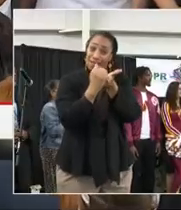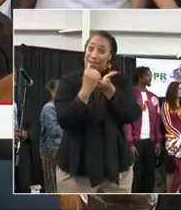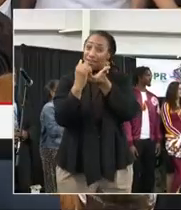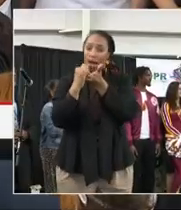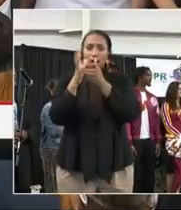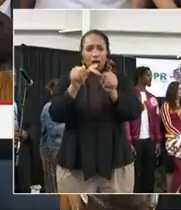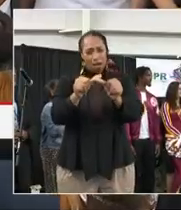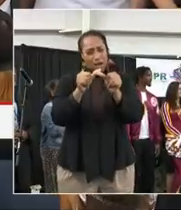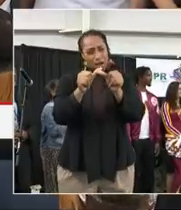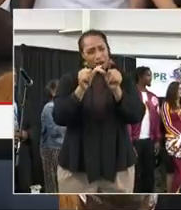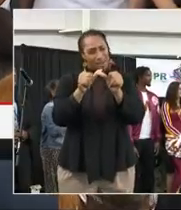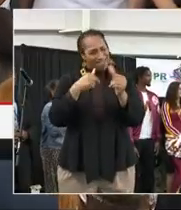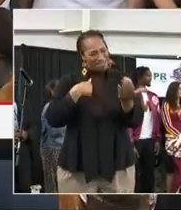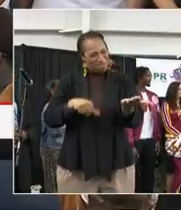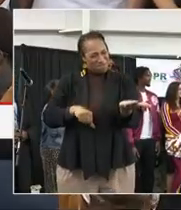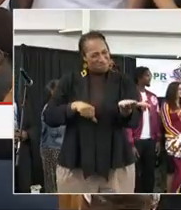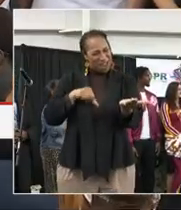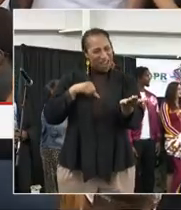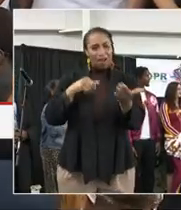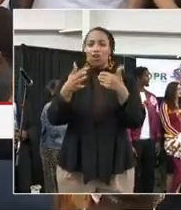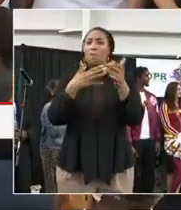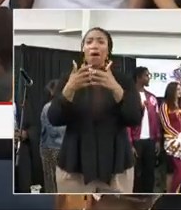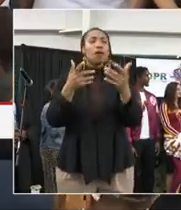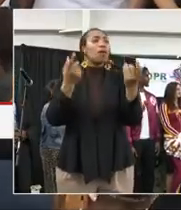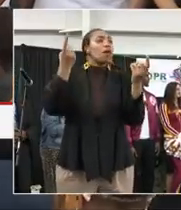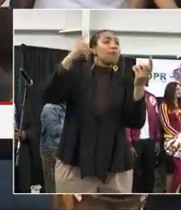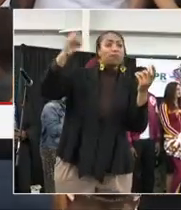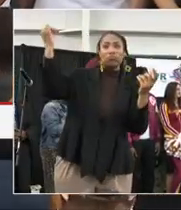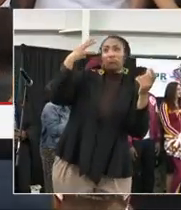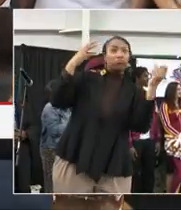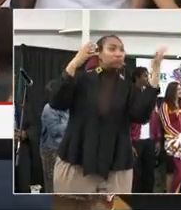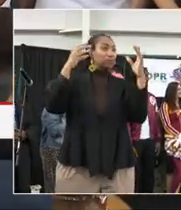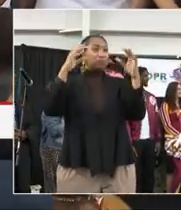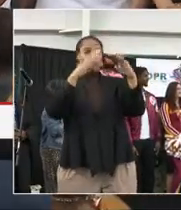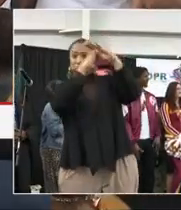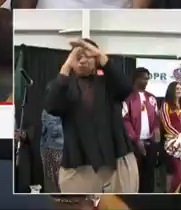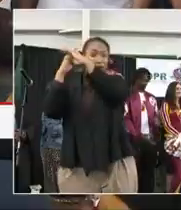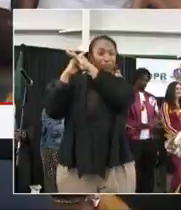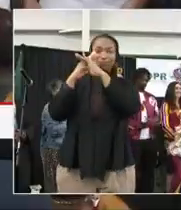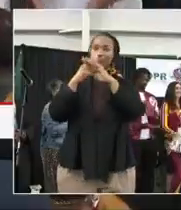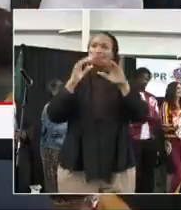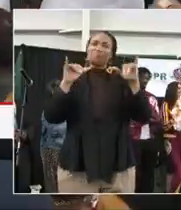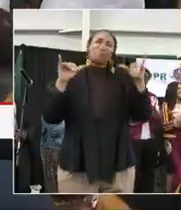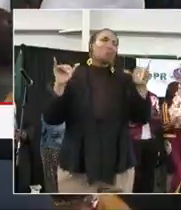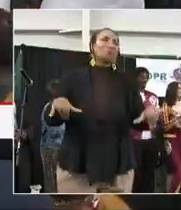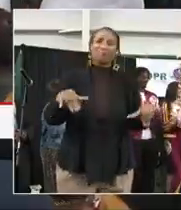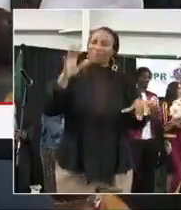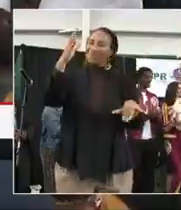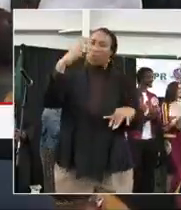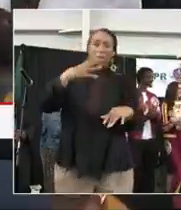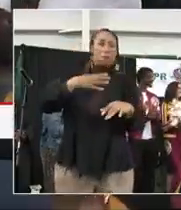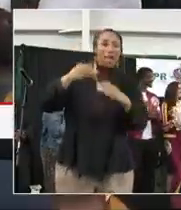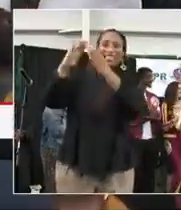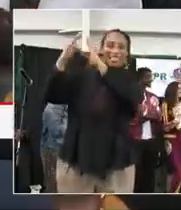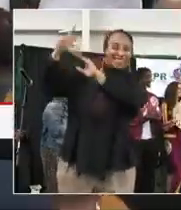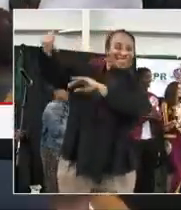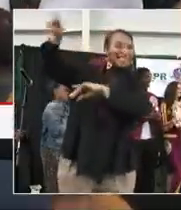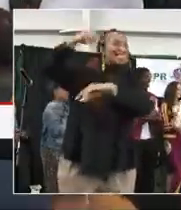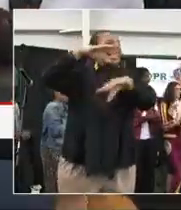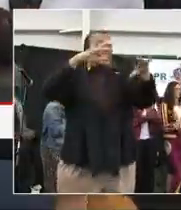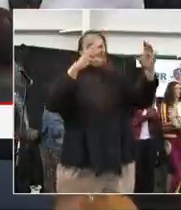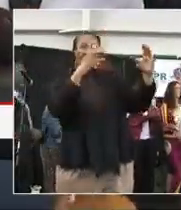what comes at us, whether it's the Congress or the White House, we're going to get to the other side. Happy Senior